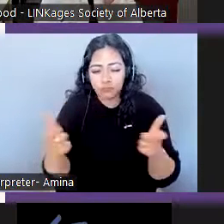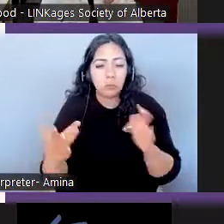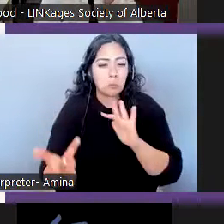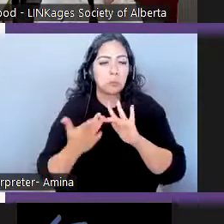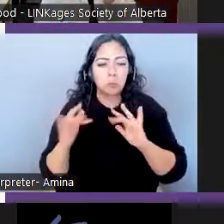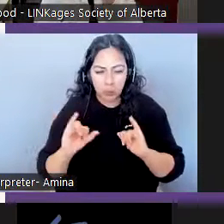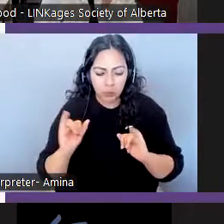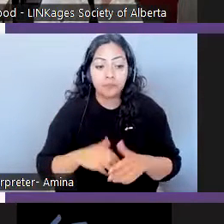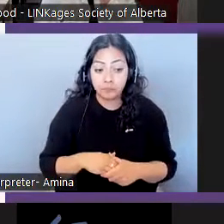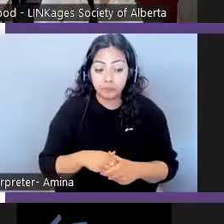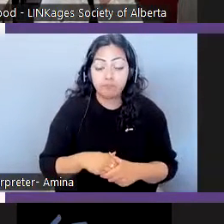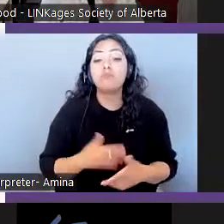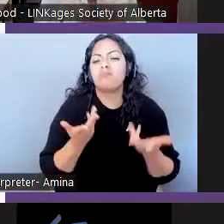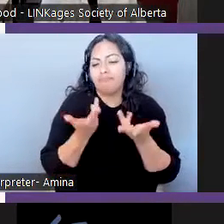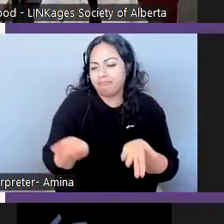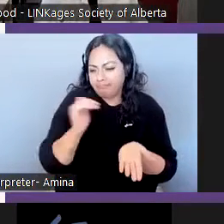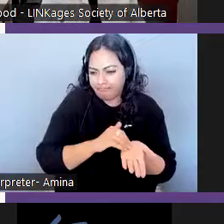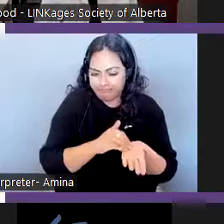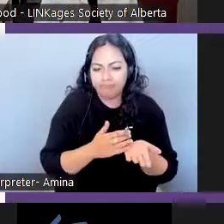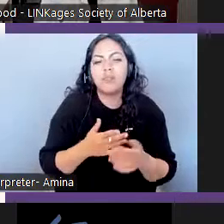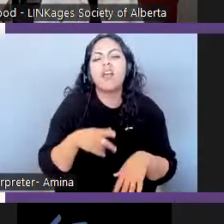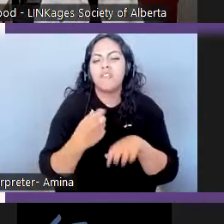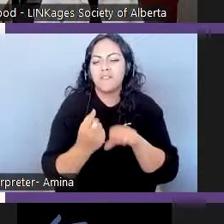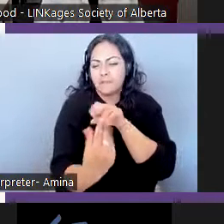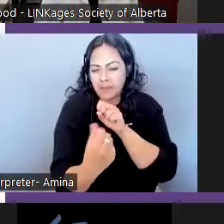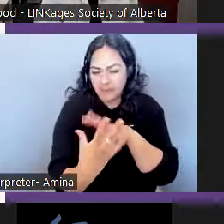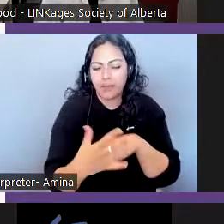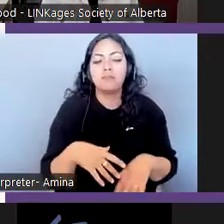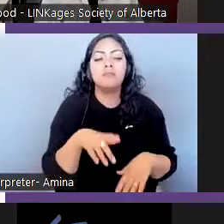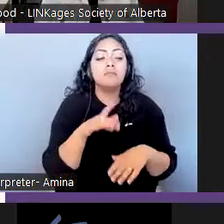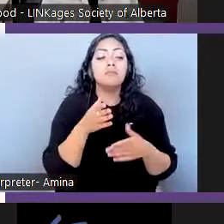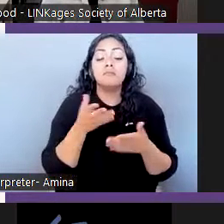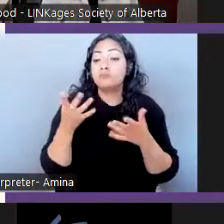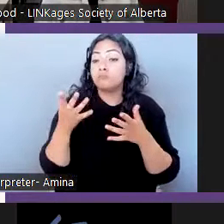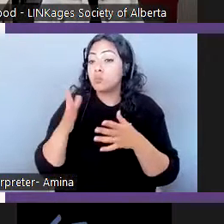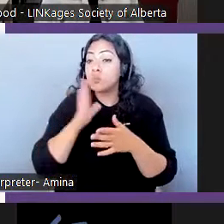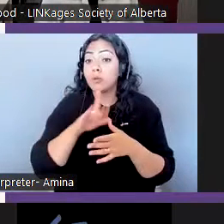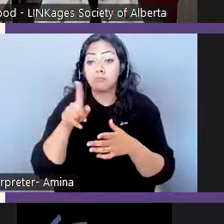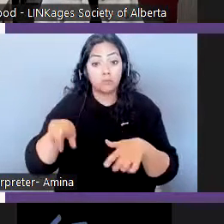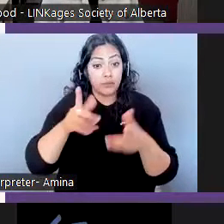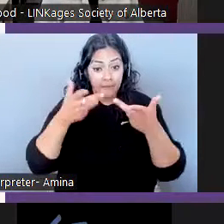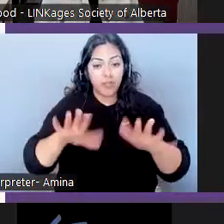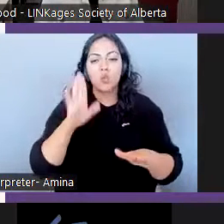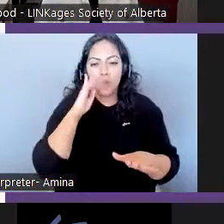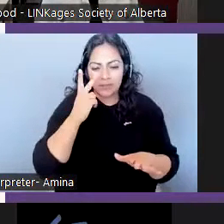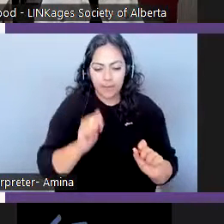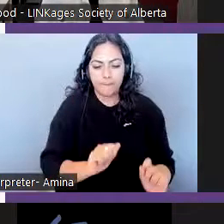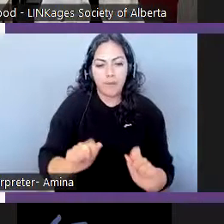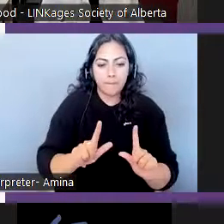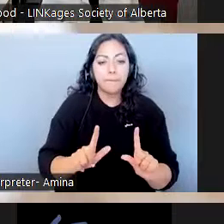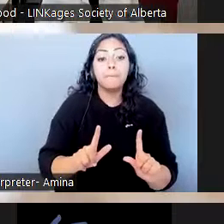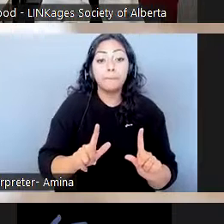after the webinar is done, you'll see a pop-up. If you would like to take a couple of minutes to do that evaluation, we greatly appreciate